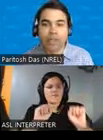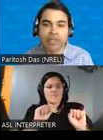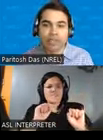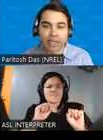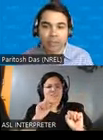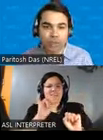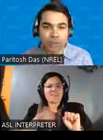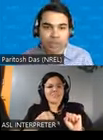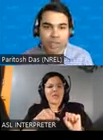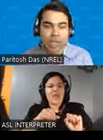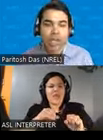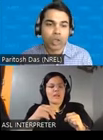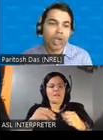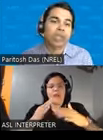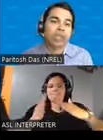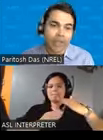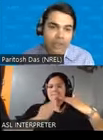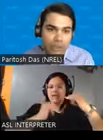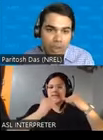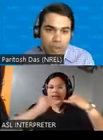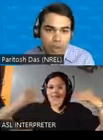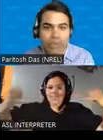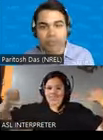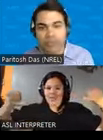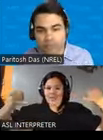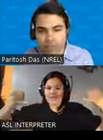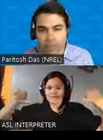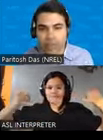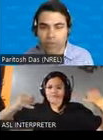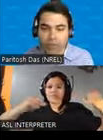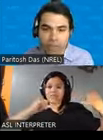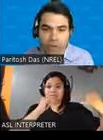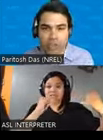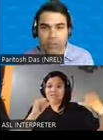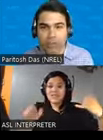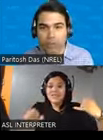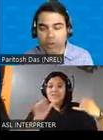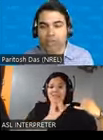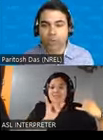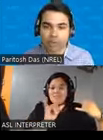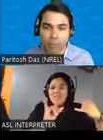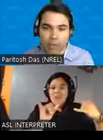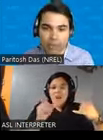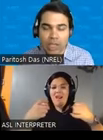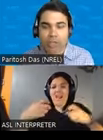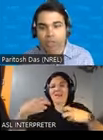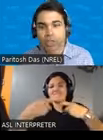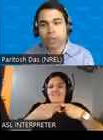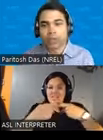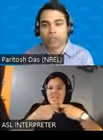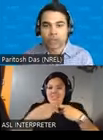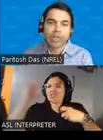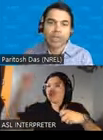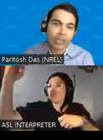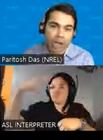these baseline demand projections do not yet include energy efficiency, electric vehicle, or distributed solar and storage impacts. So they would